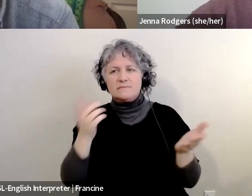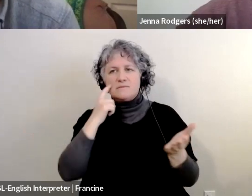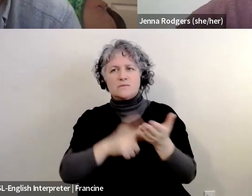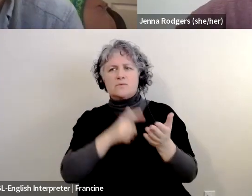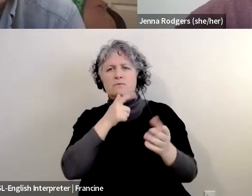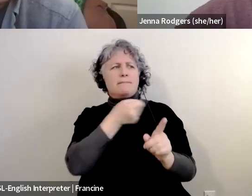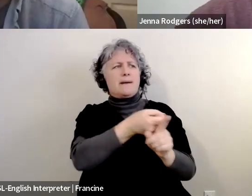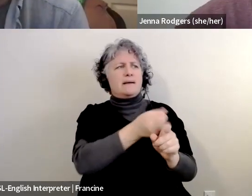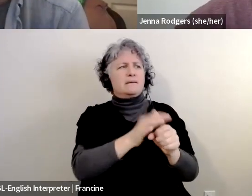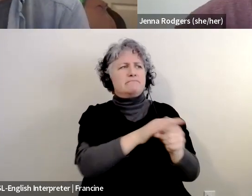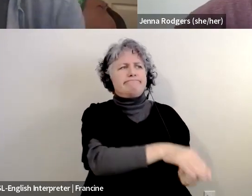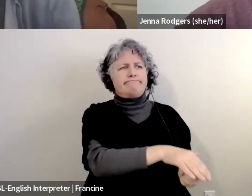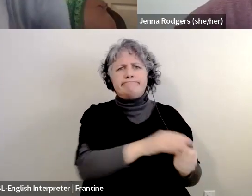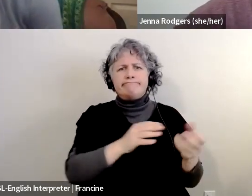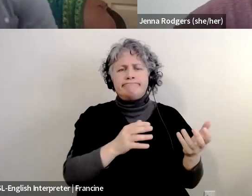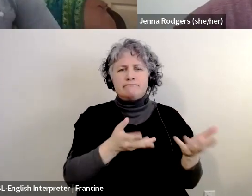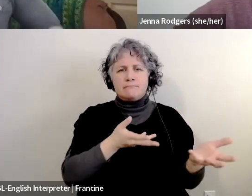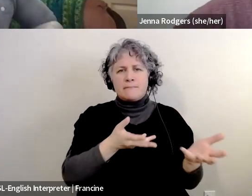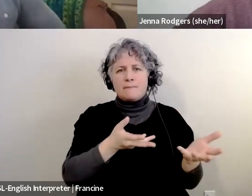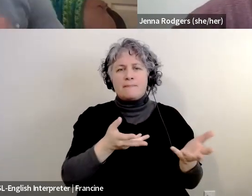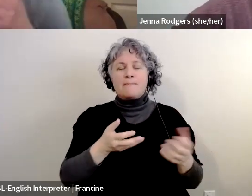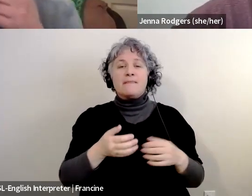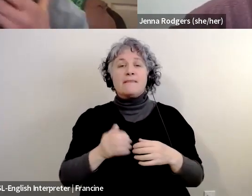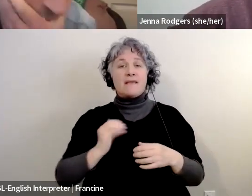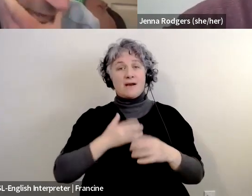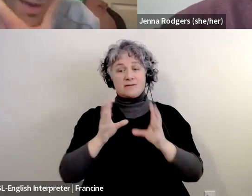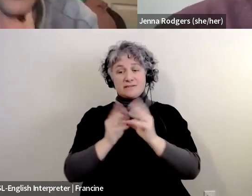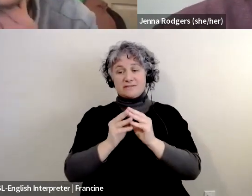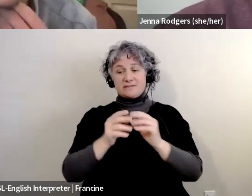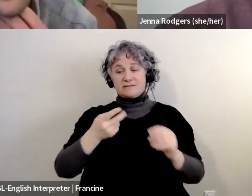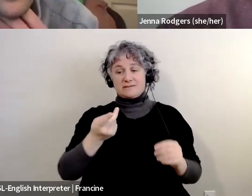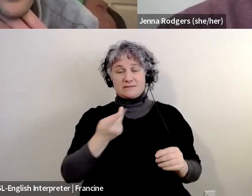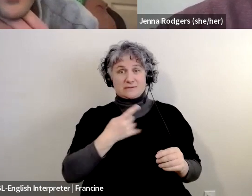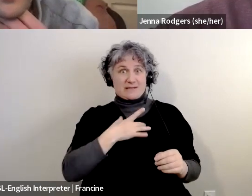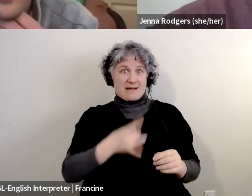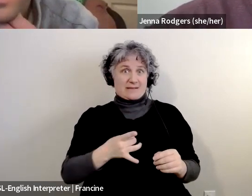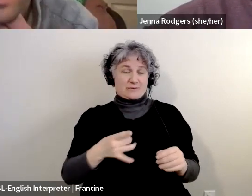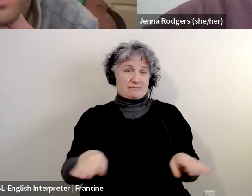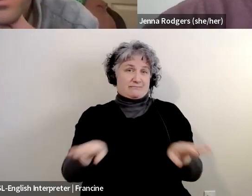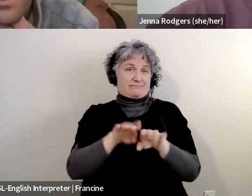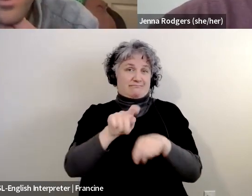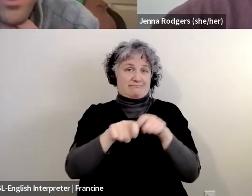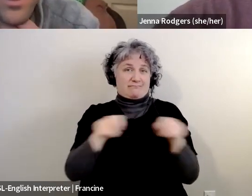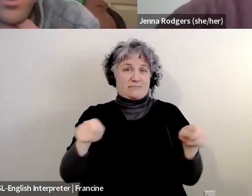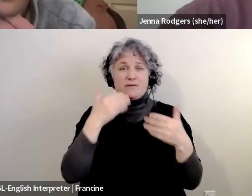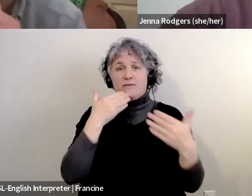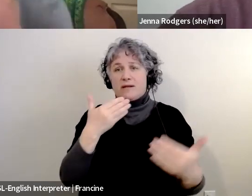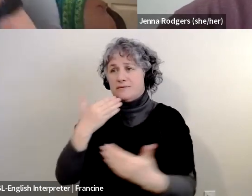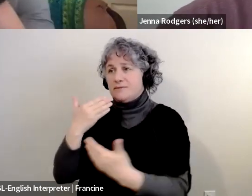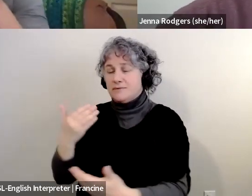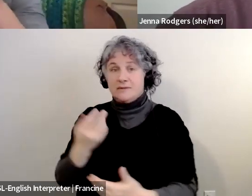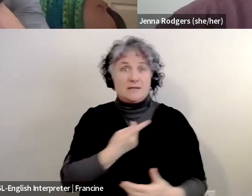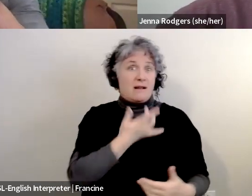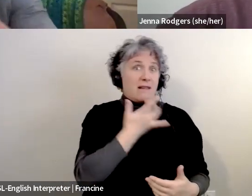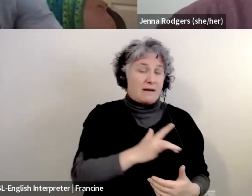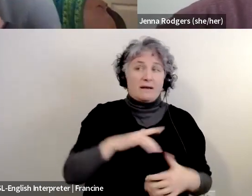We like to conclude our sessions with some gratitude. Both Stafford and I have been fortunate enough to attend several different kinds of training and work on